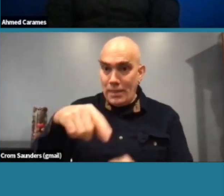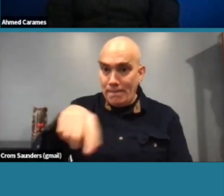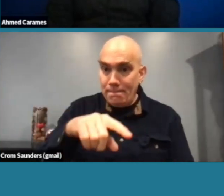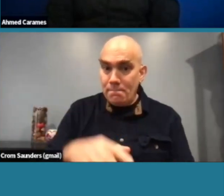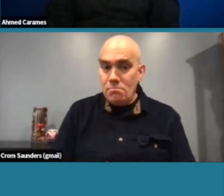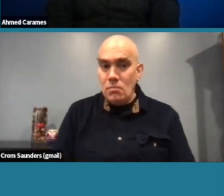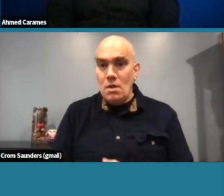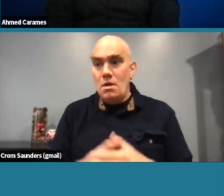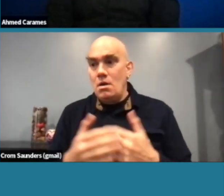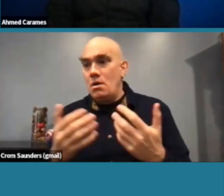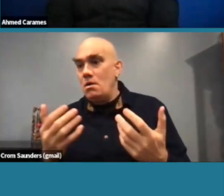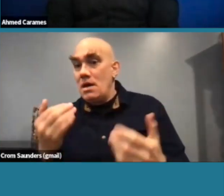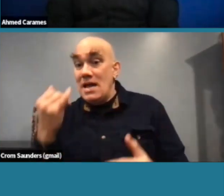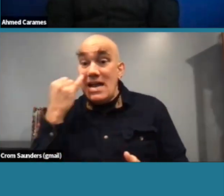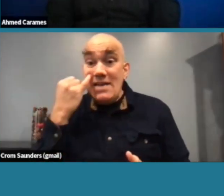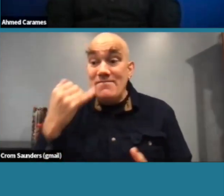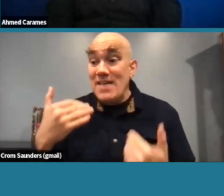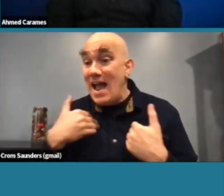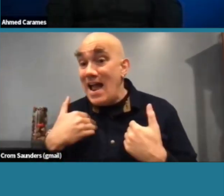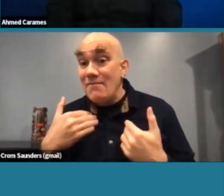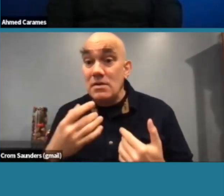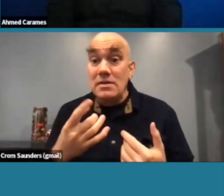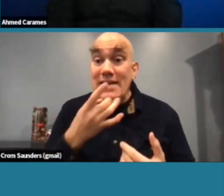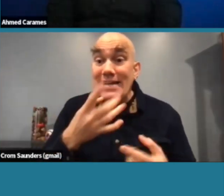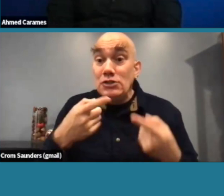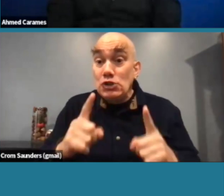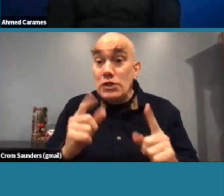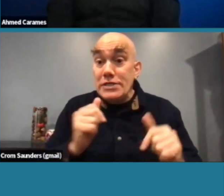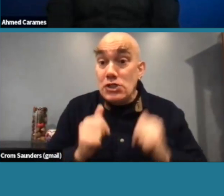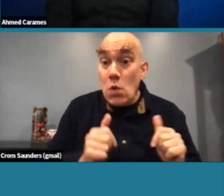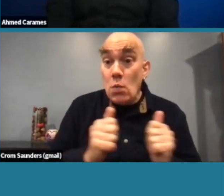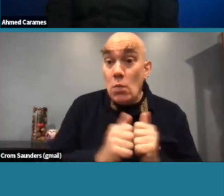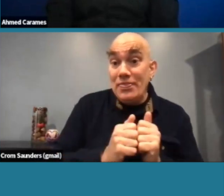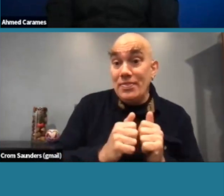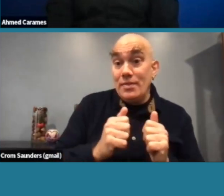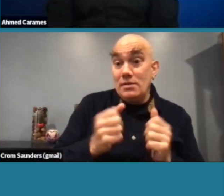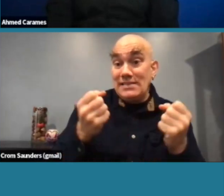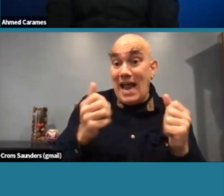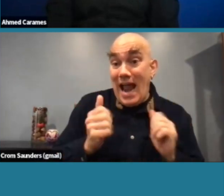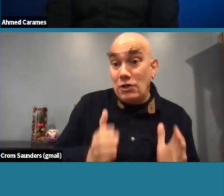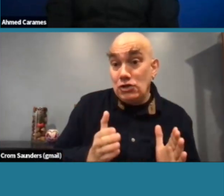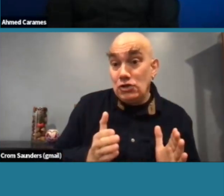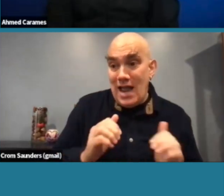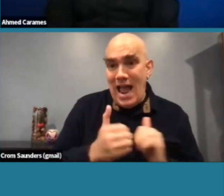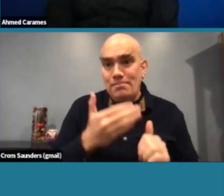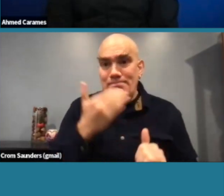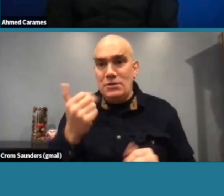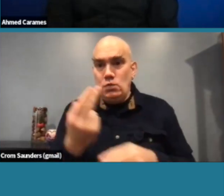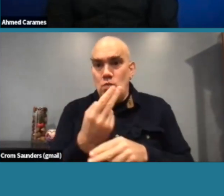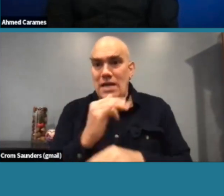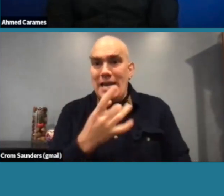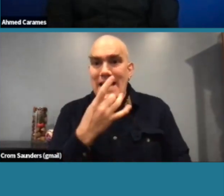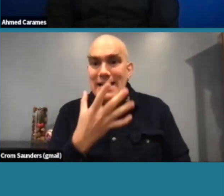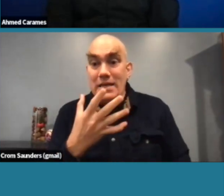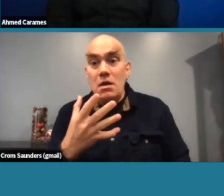possible. And make sure the spotlight is on them, for example. Maybe during the show, they may